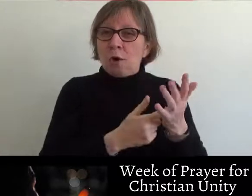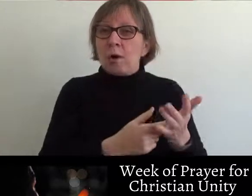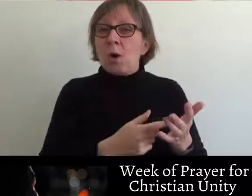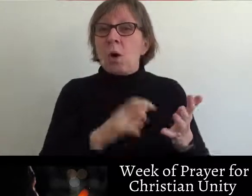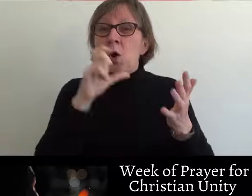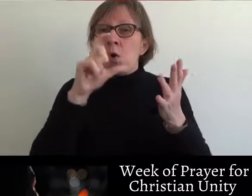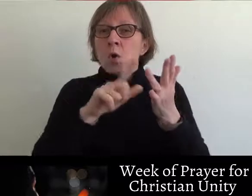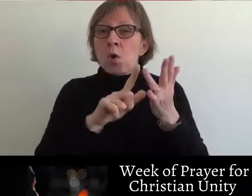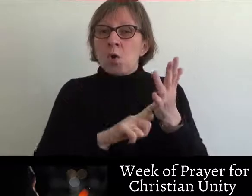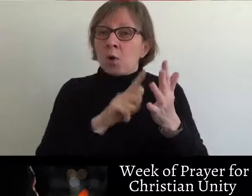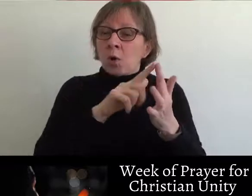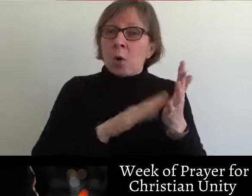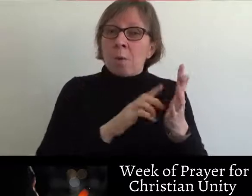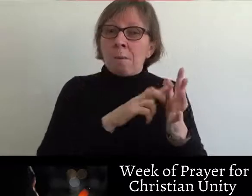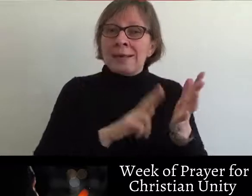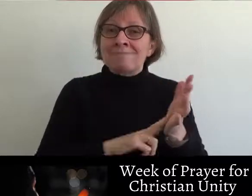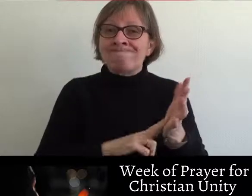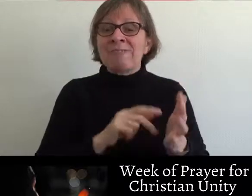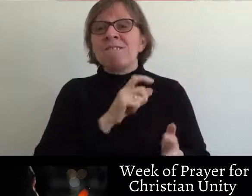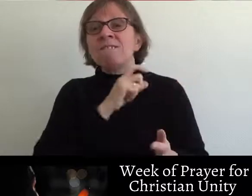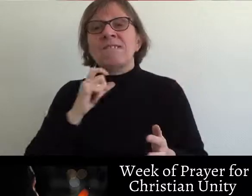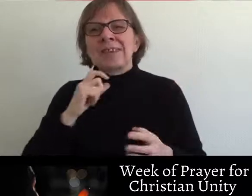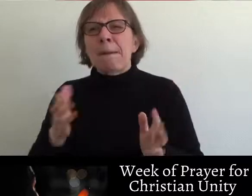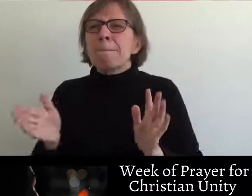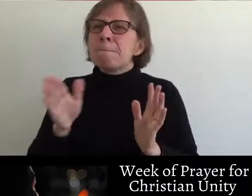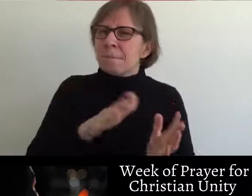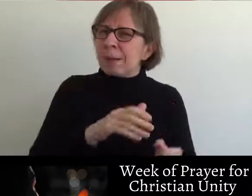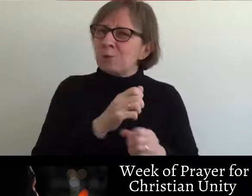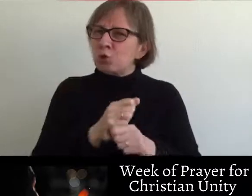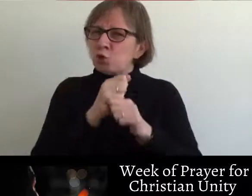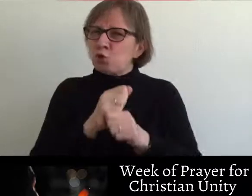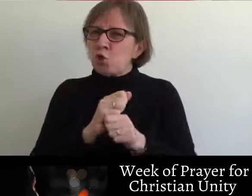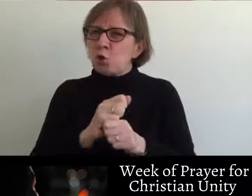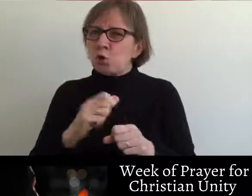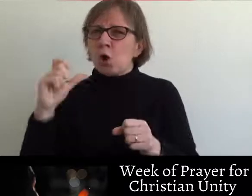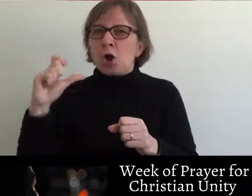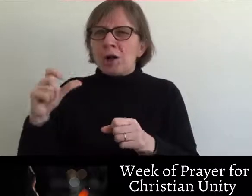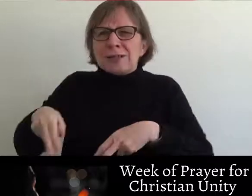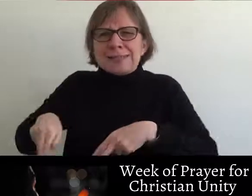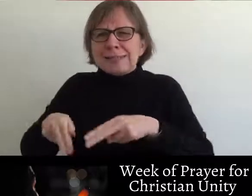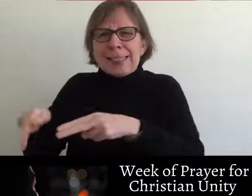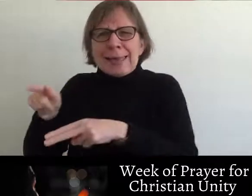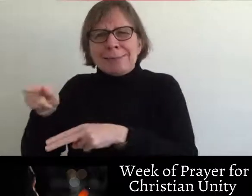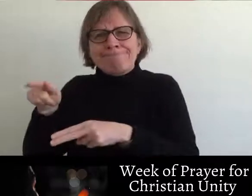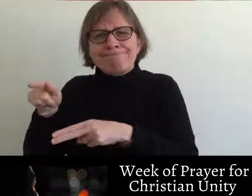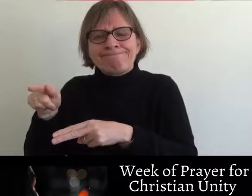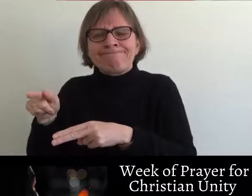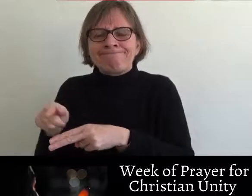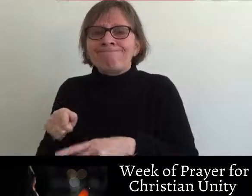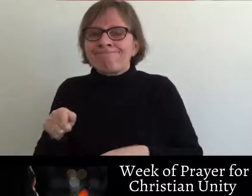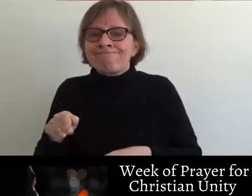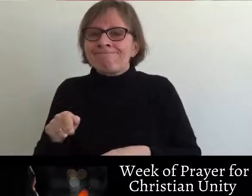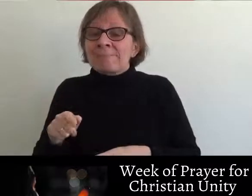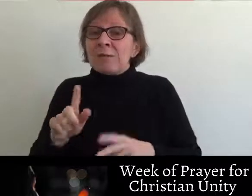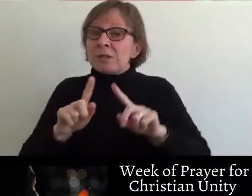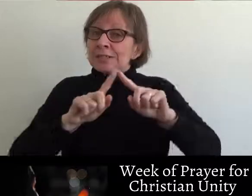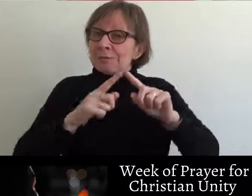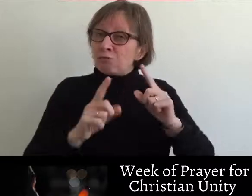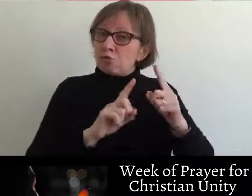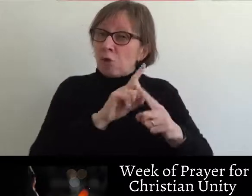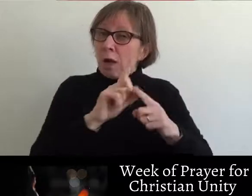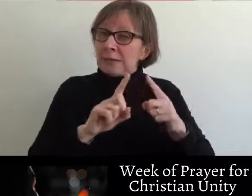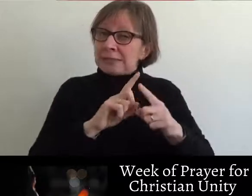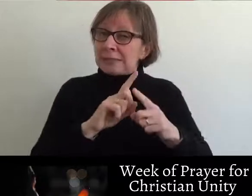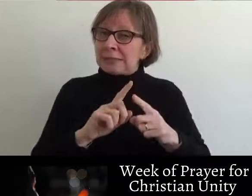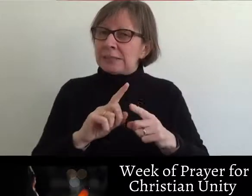at Carter's Lane Baptist Church, has put a service together with people reading and praying from the